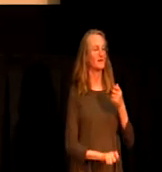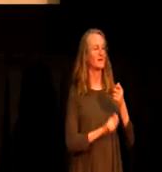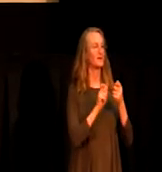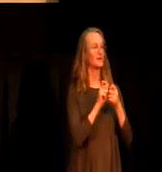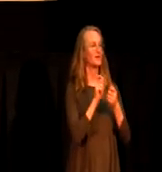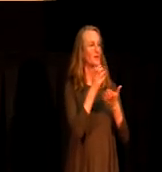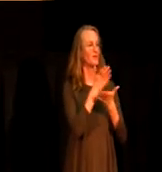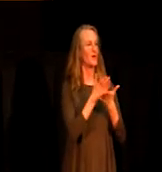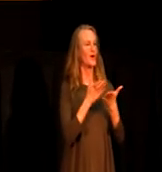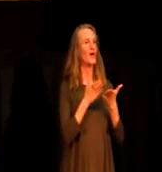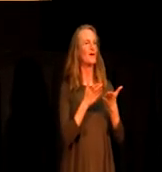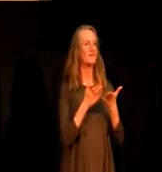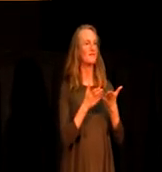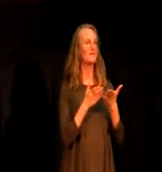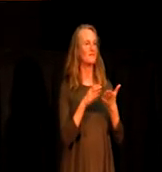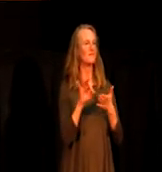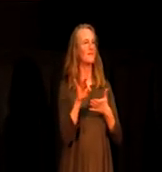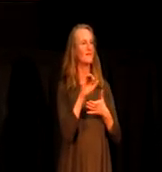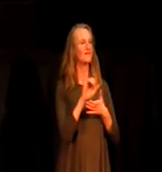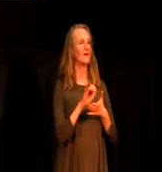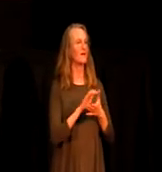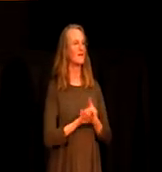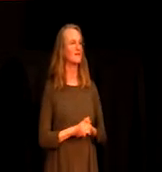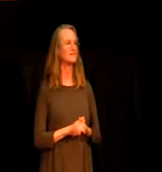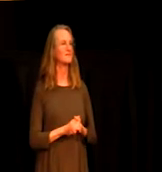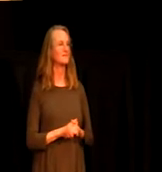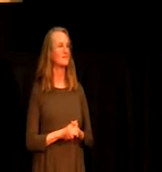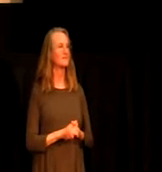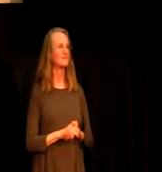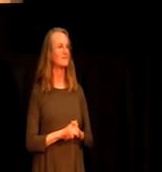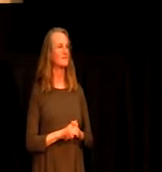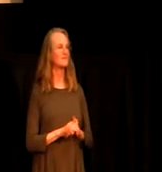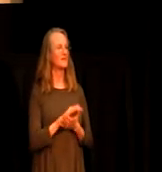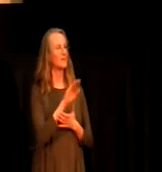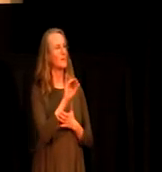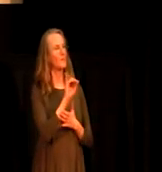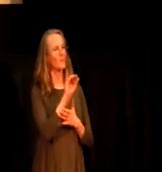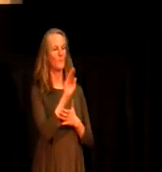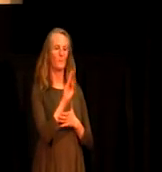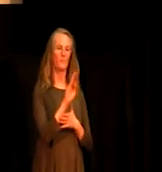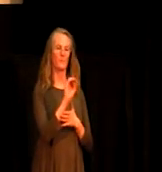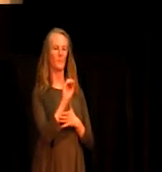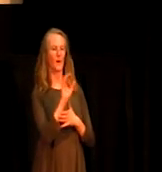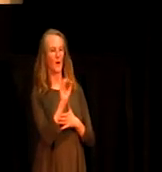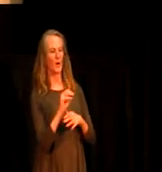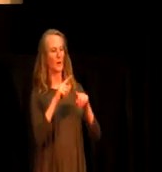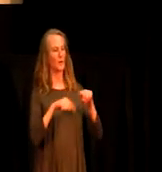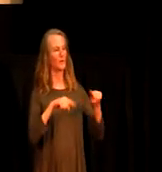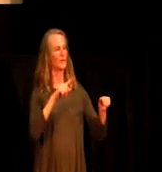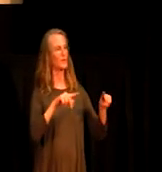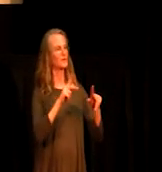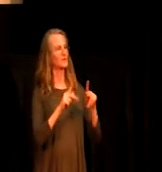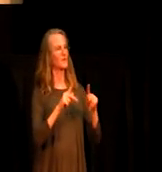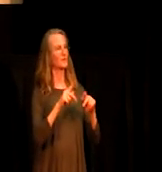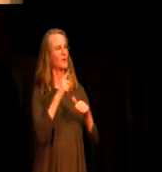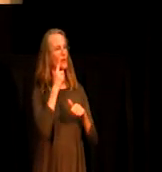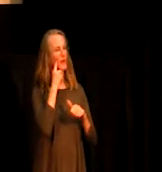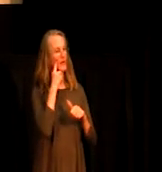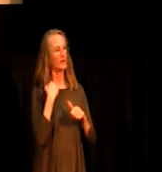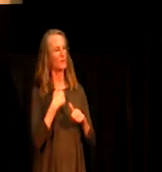part of that scheme. The biodiversity people think we're already